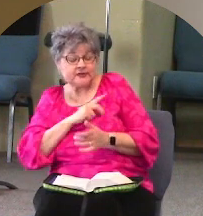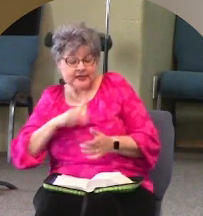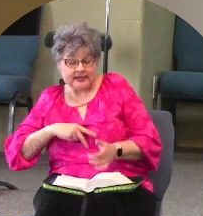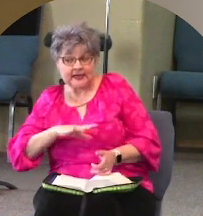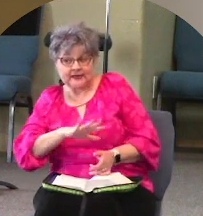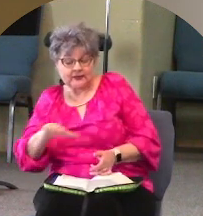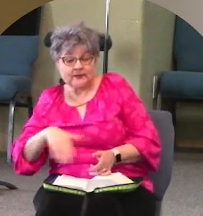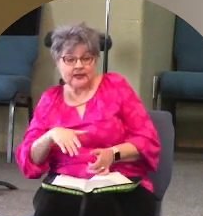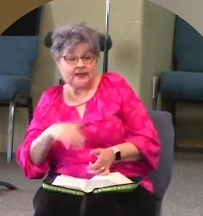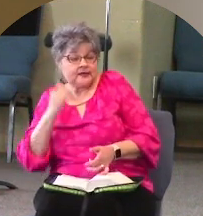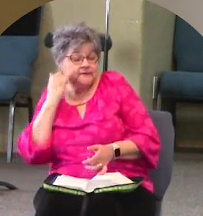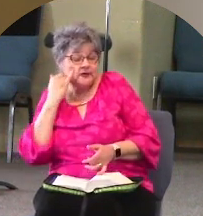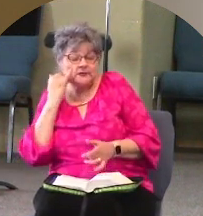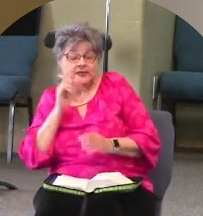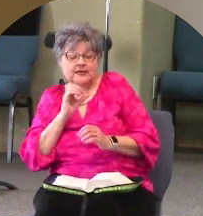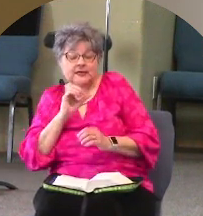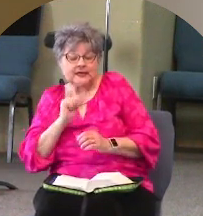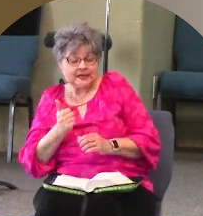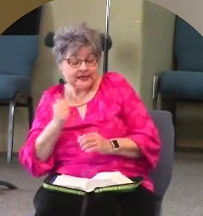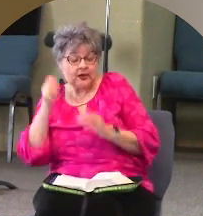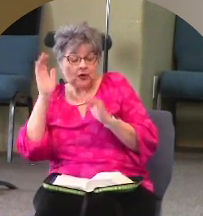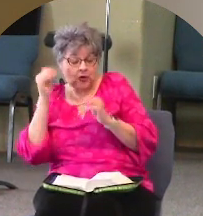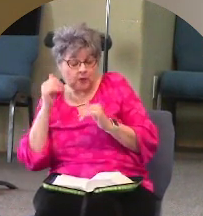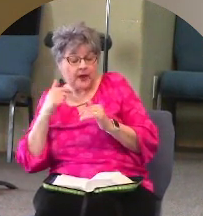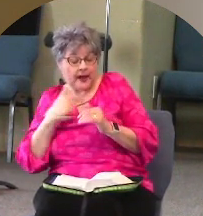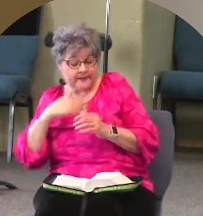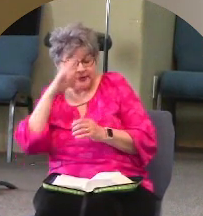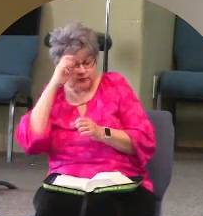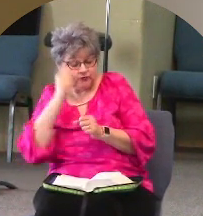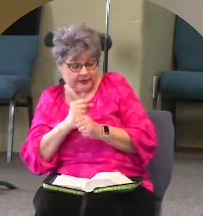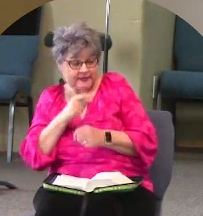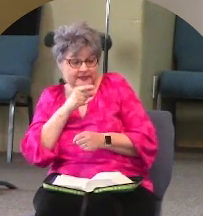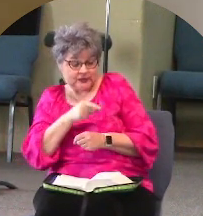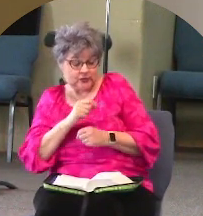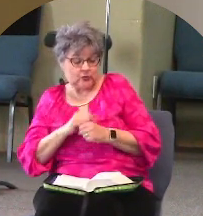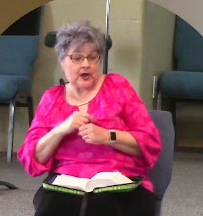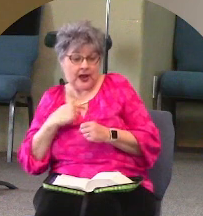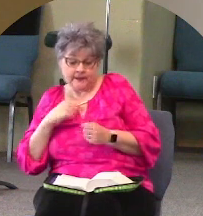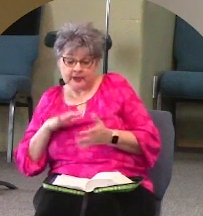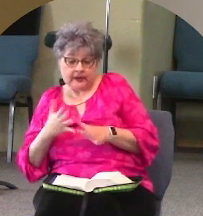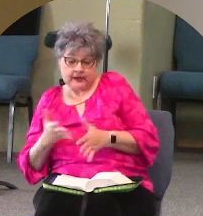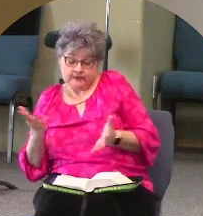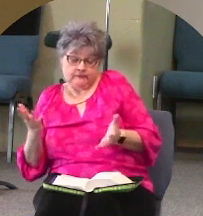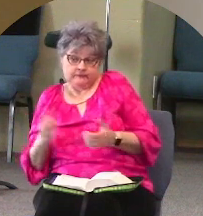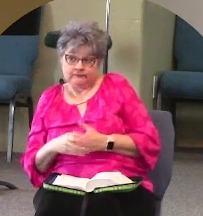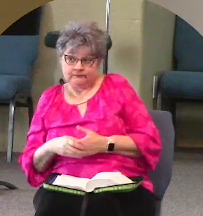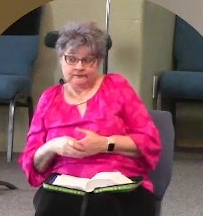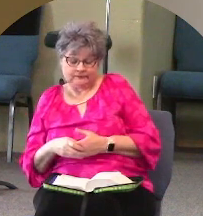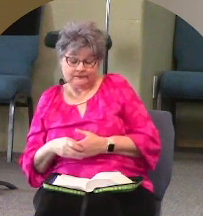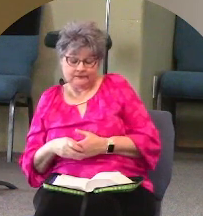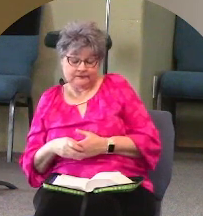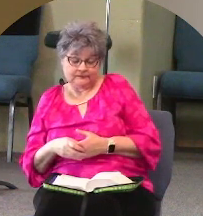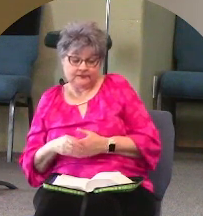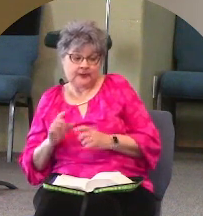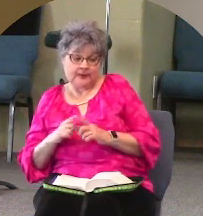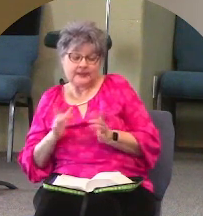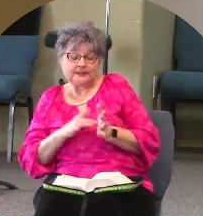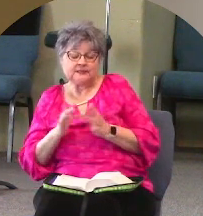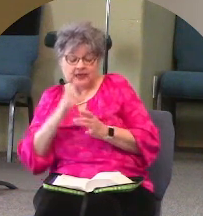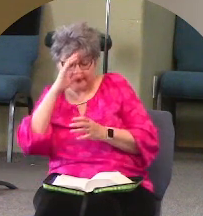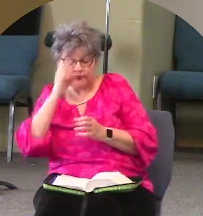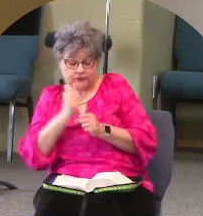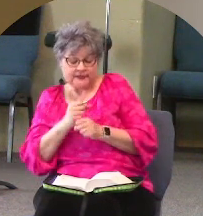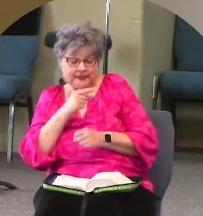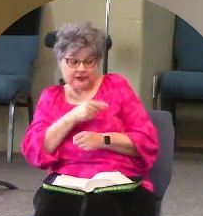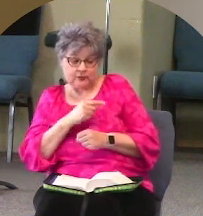had, if there's any hope to be had, I'm going to trust that it's you. I'm dying here. But Jesus, I'm trusting that it's